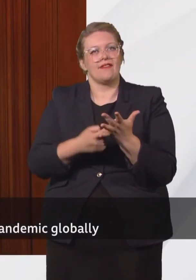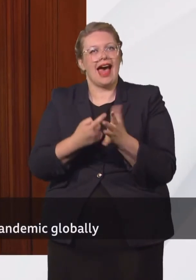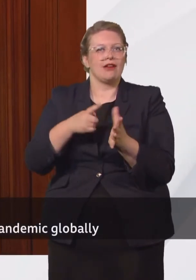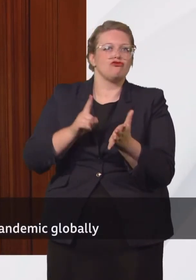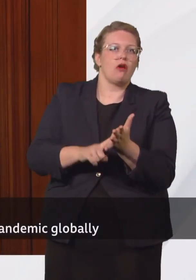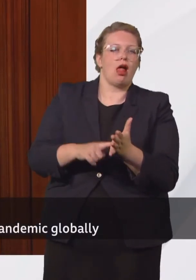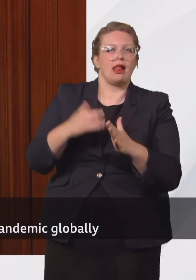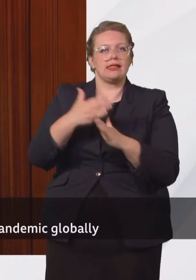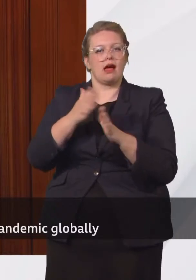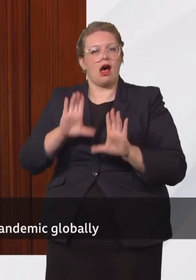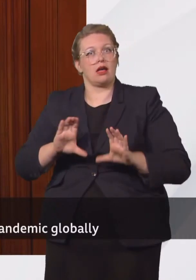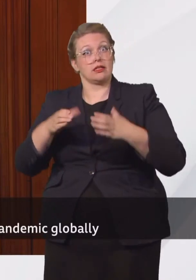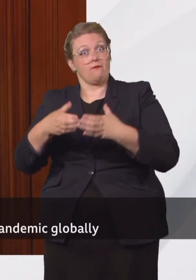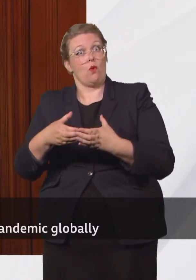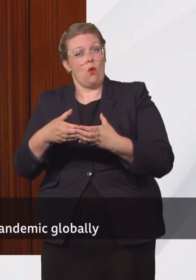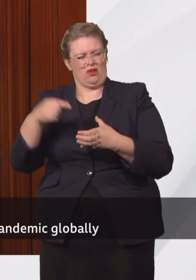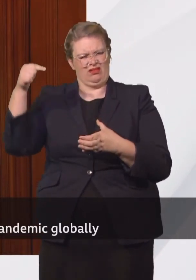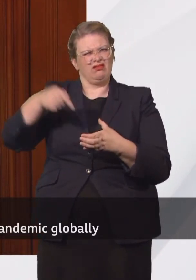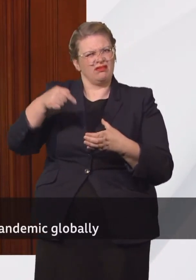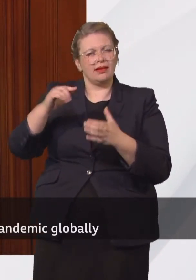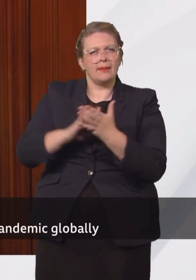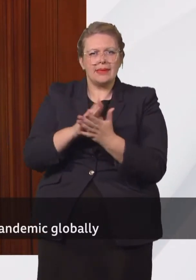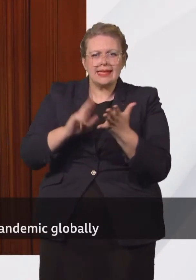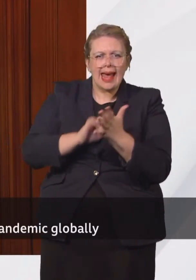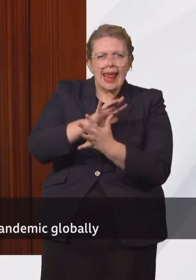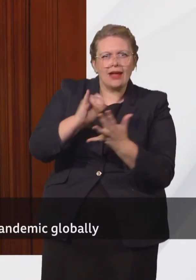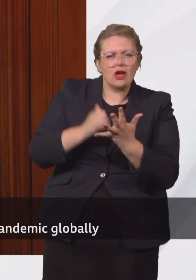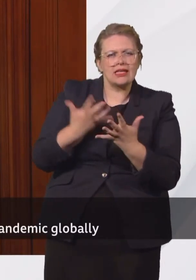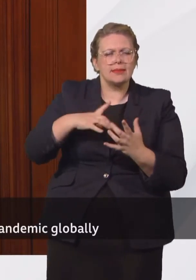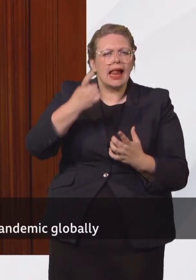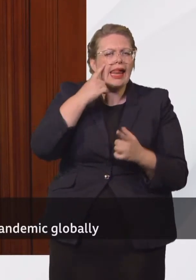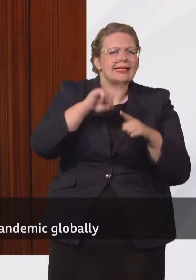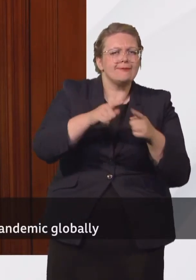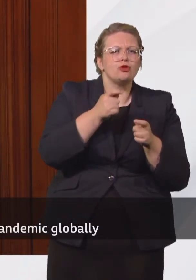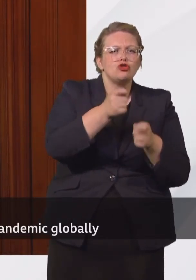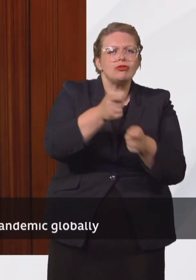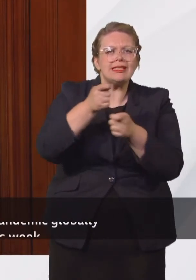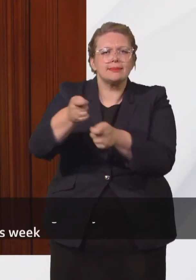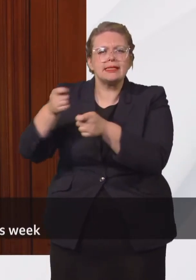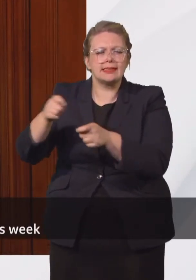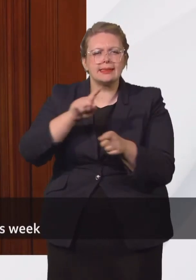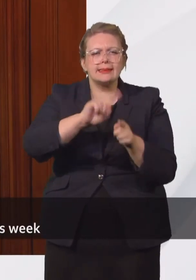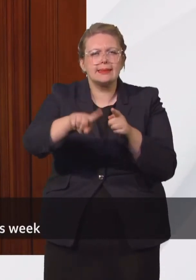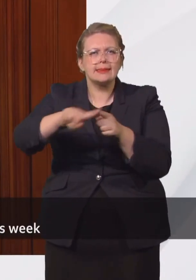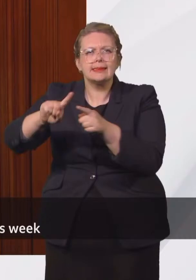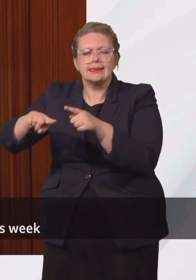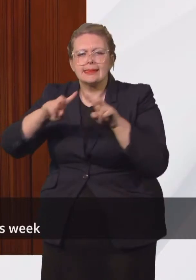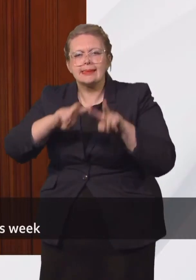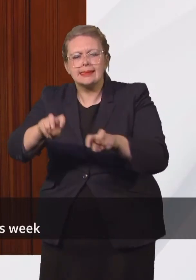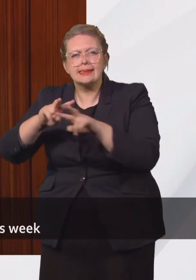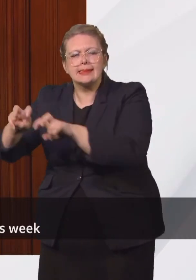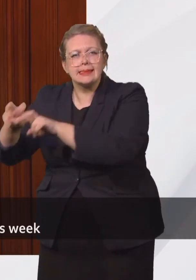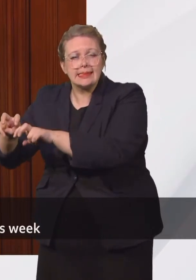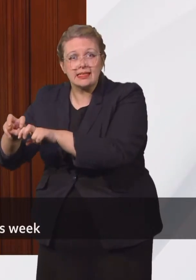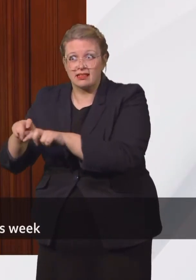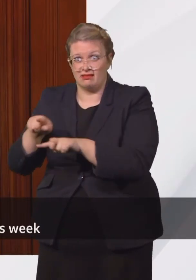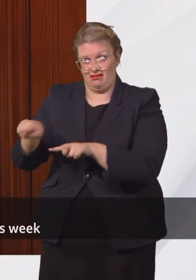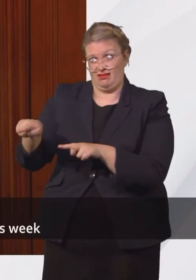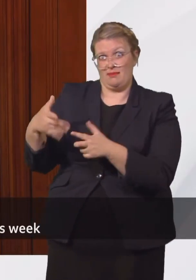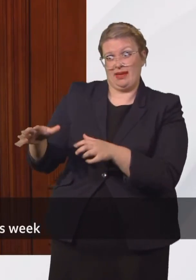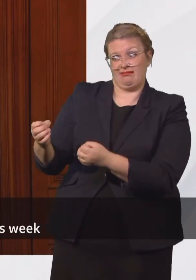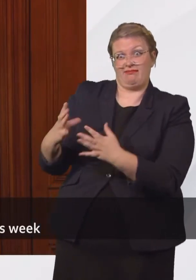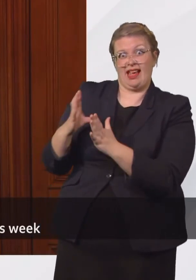in identifying different treatments for COVID. So Secretary of State mentioned the 1 million lives saved worldwide.